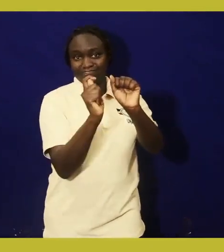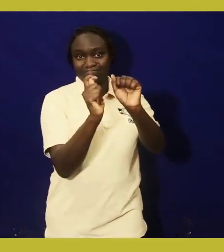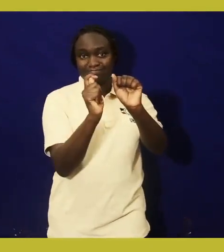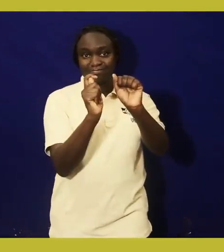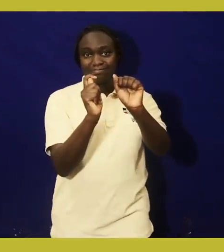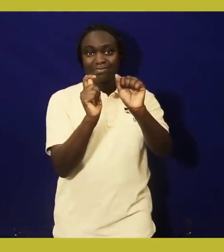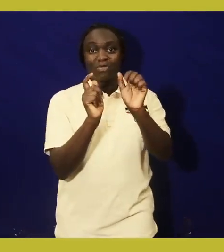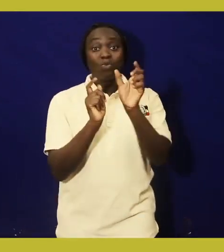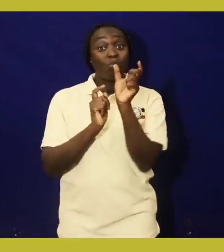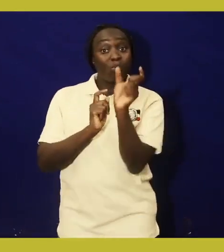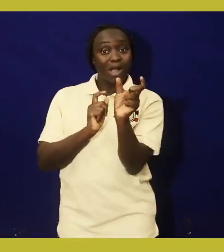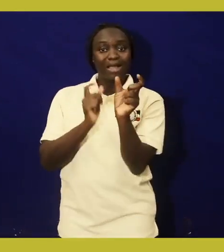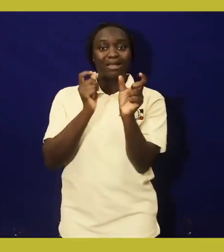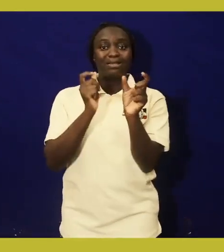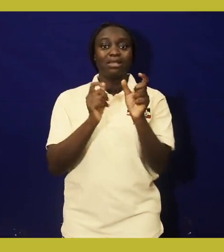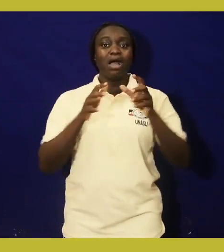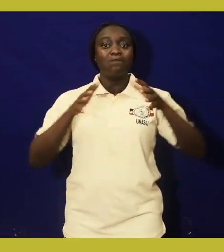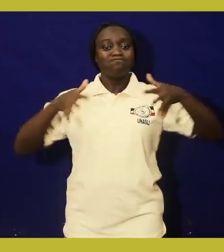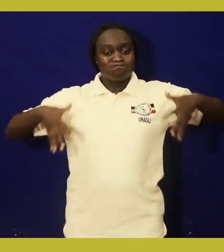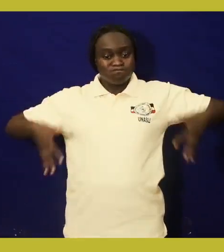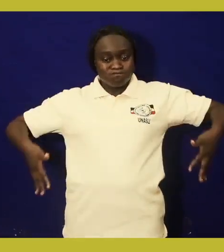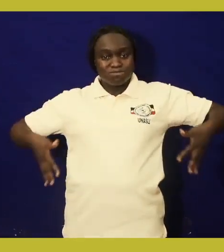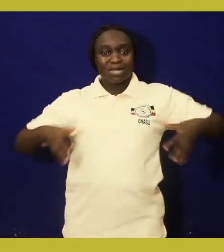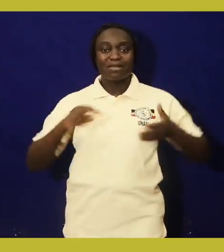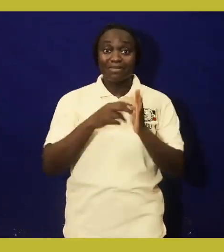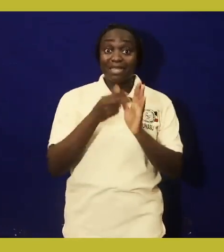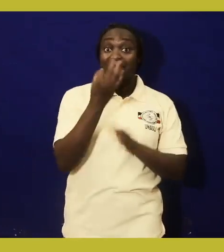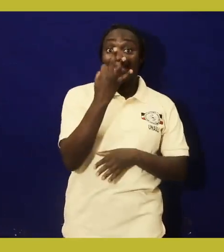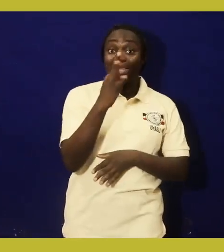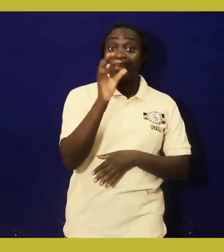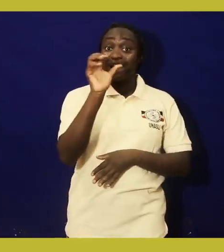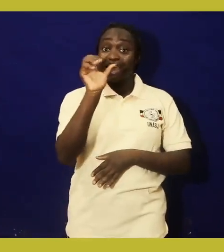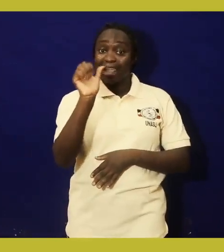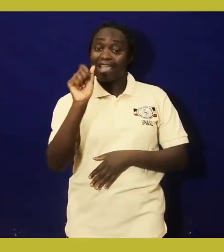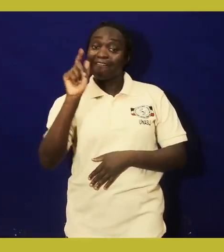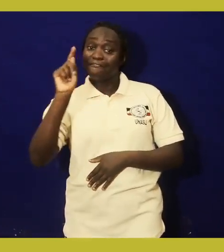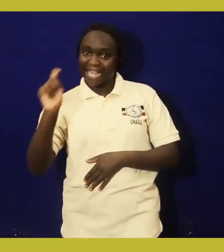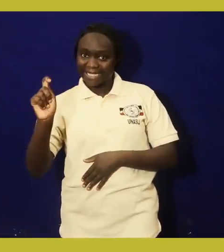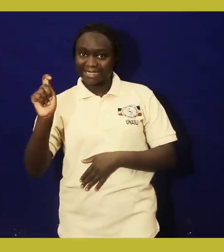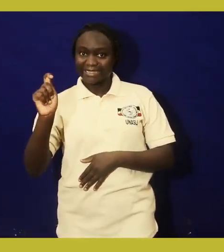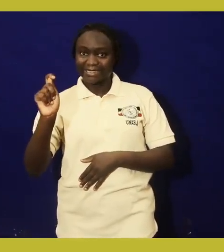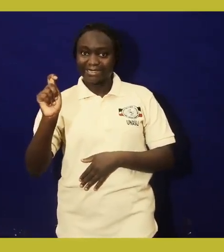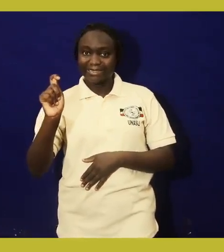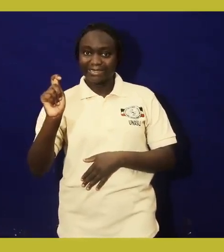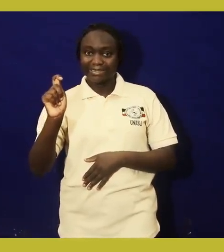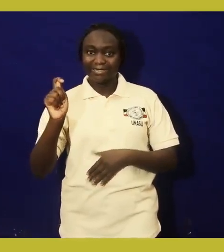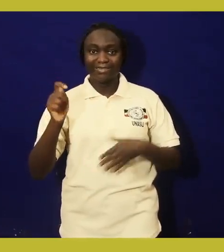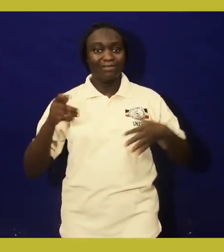Fat. So the word now reads fat.